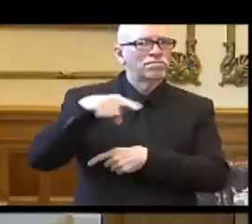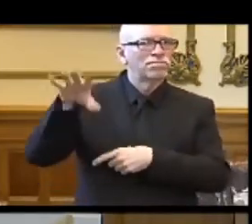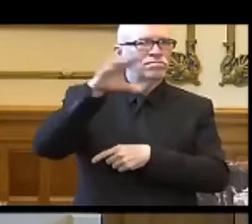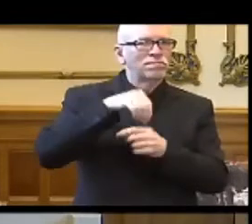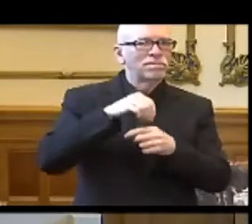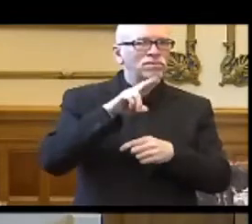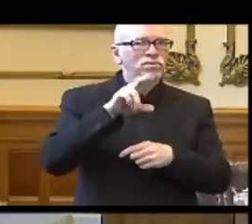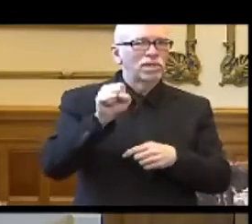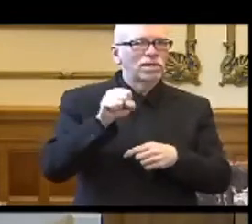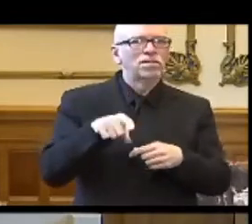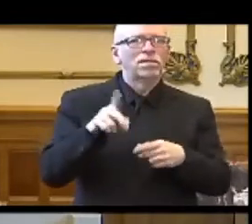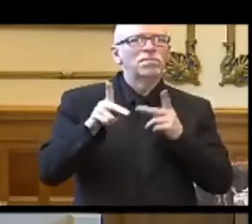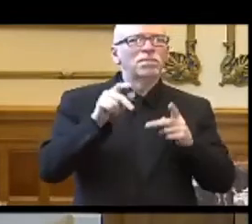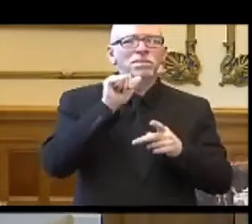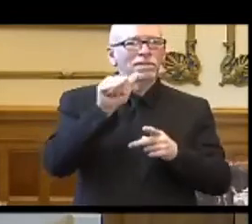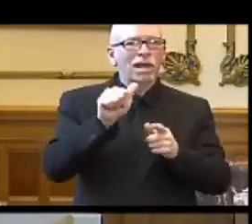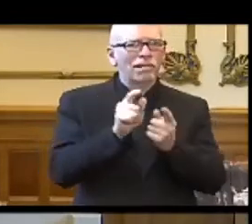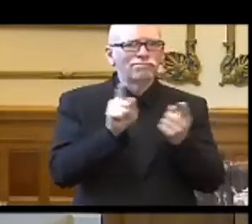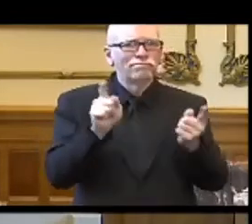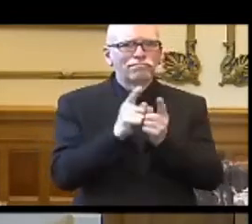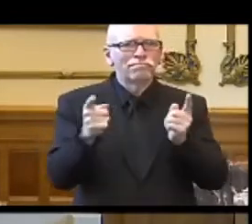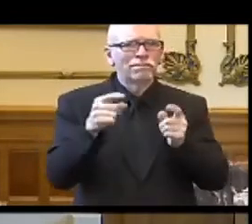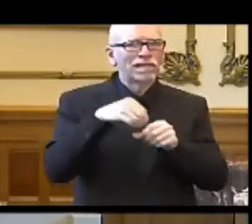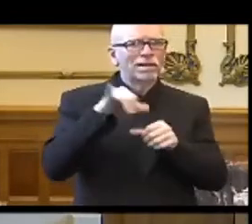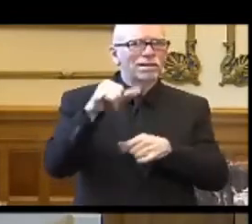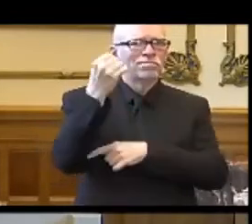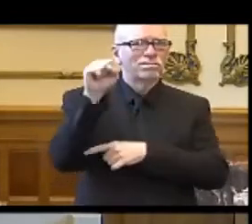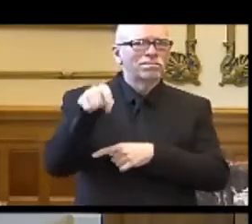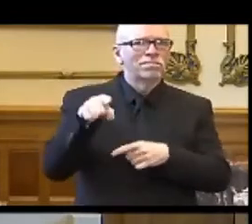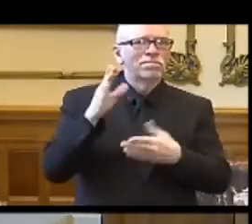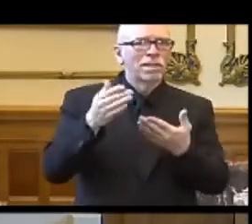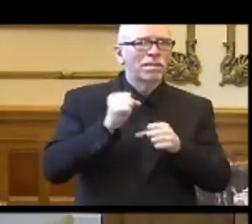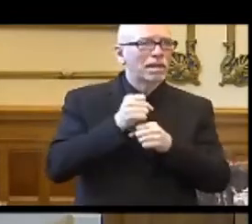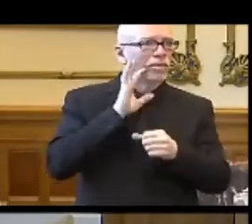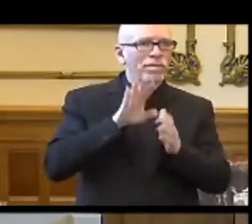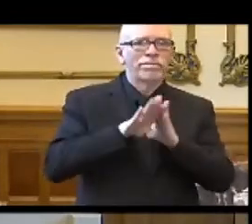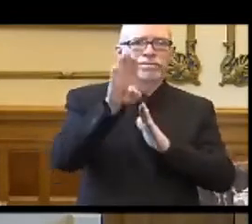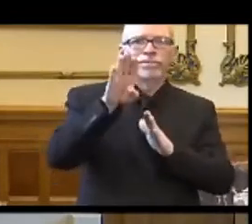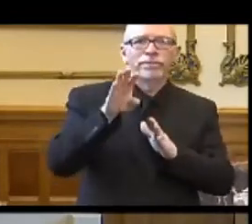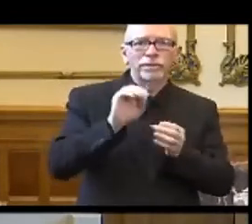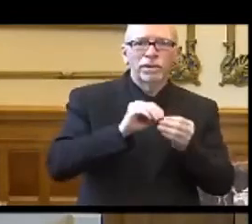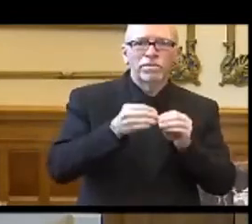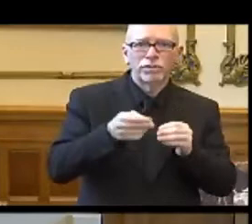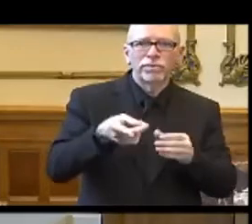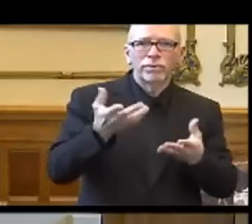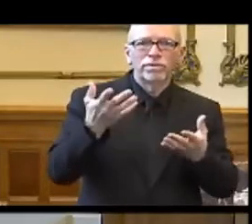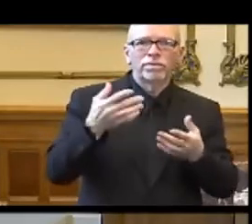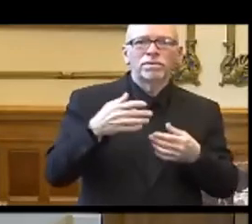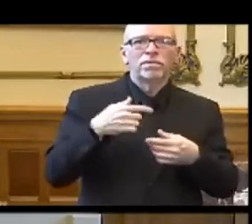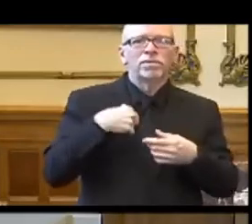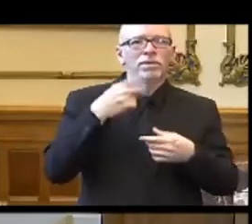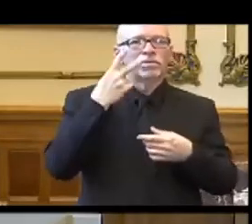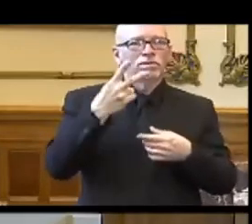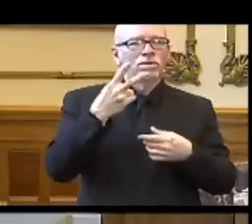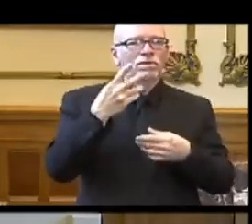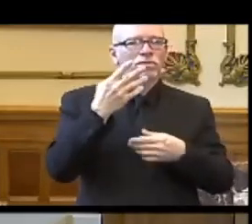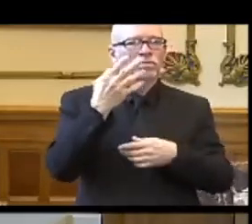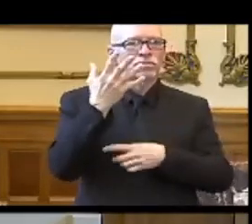country, that people weren't social distancing, and this could possibly maybe spike our numbers 2 or 3 weeks down the road. I'm interested in